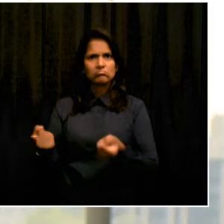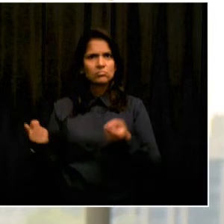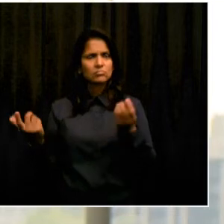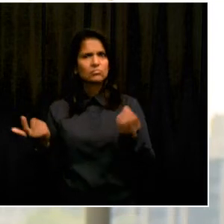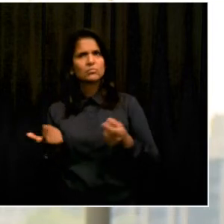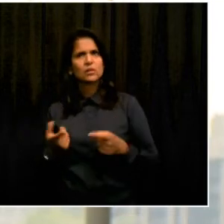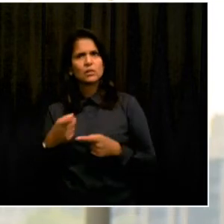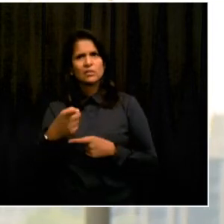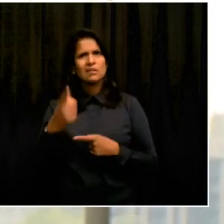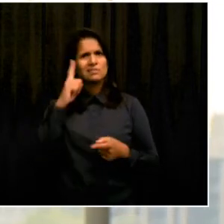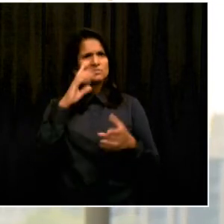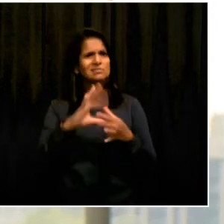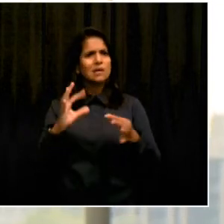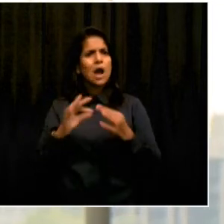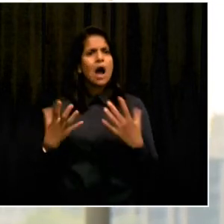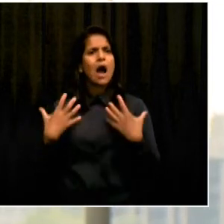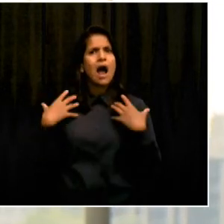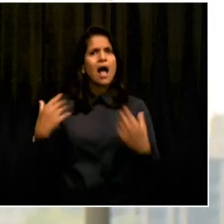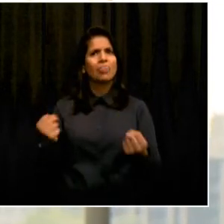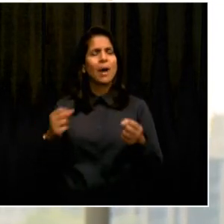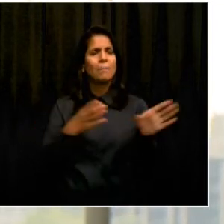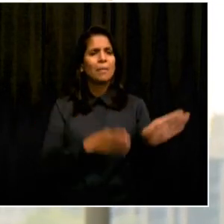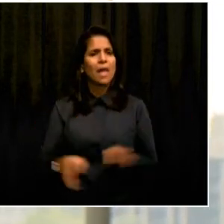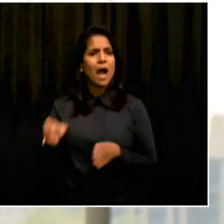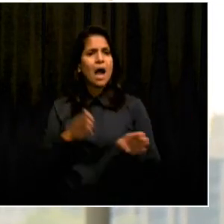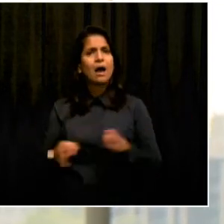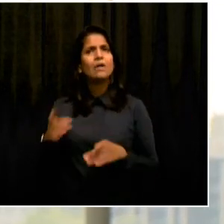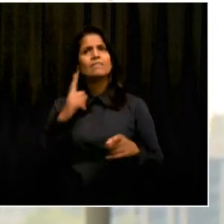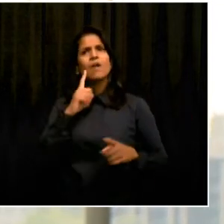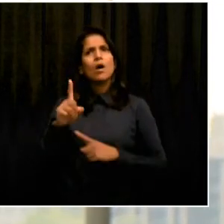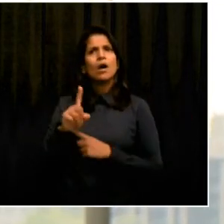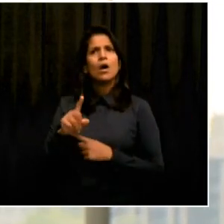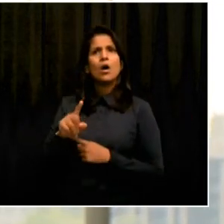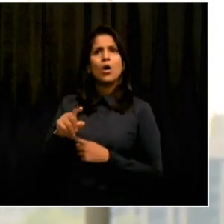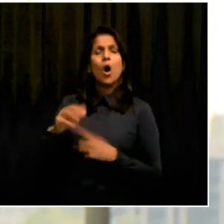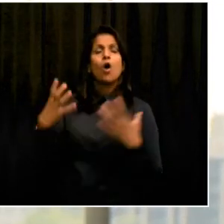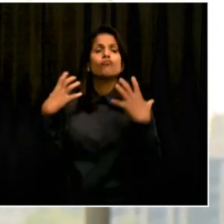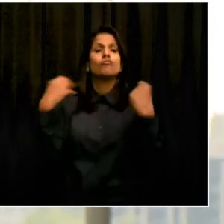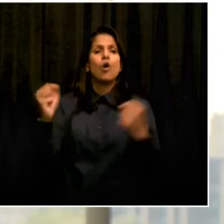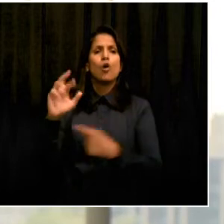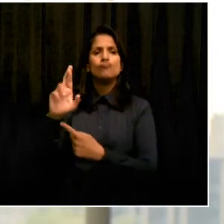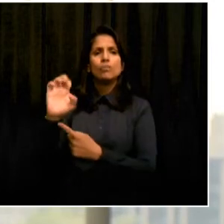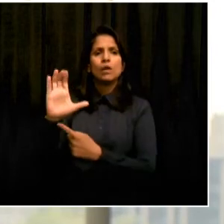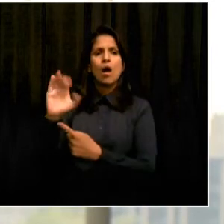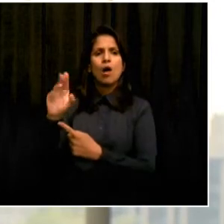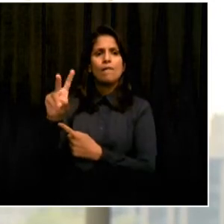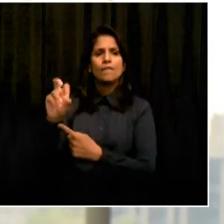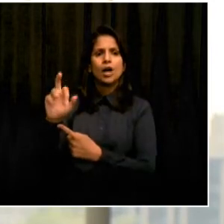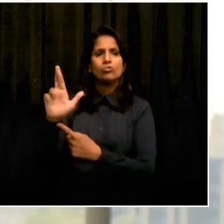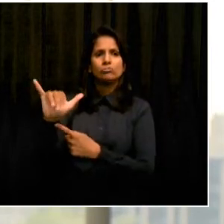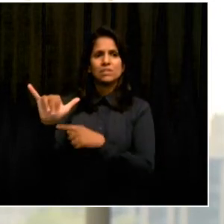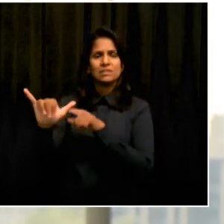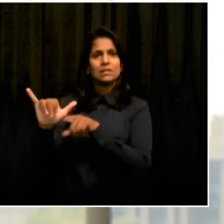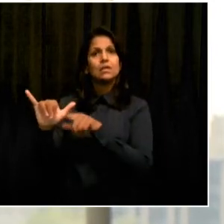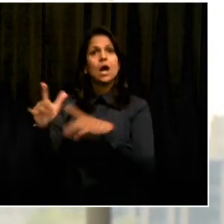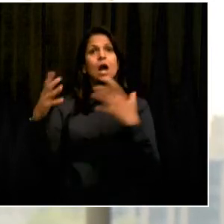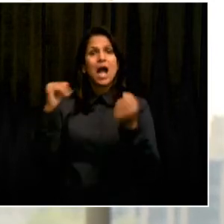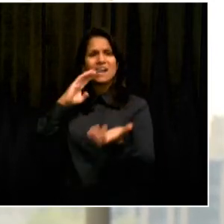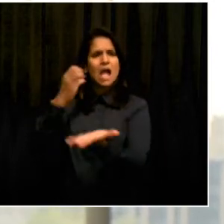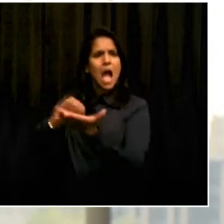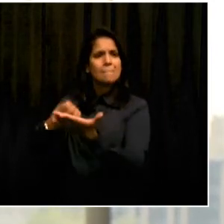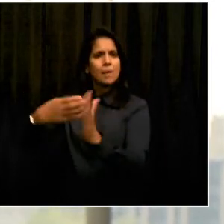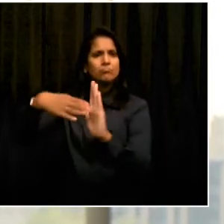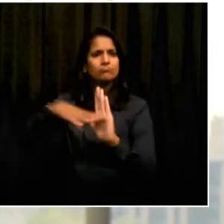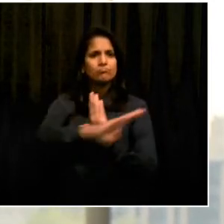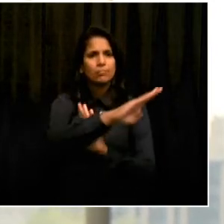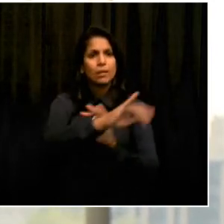Again, we have been bringing back our economy in phases 1, 2, 3, 4 on time,